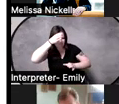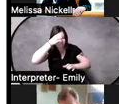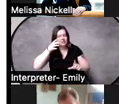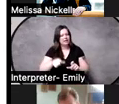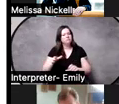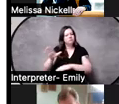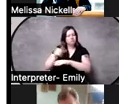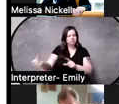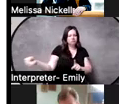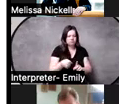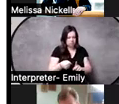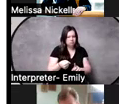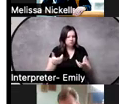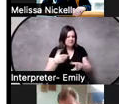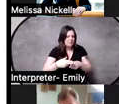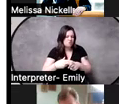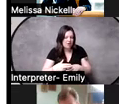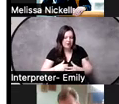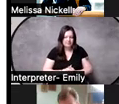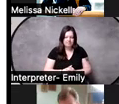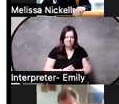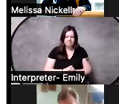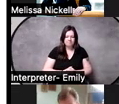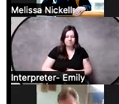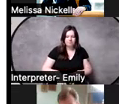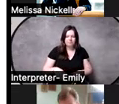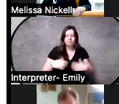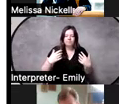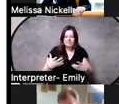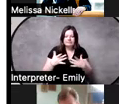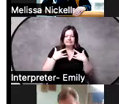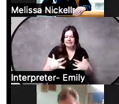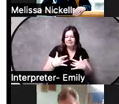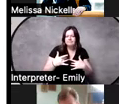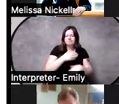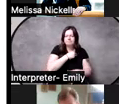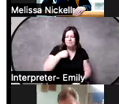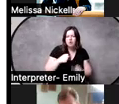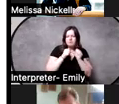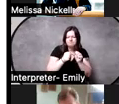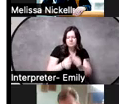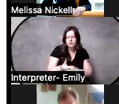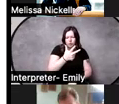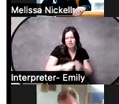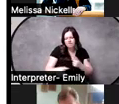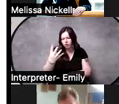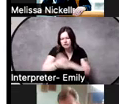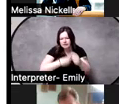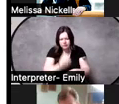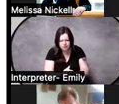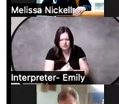a vast majority of R01, R21s, these types of grants are reviewed by chartered study